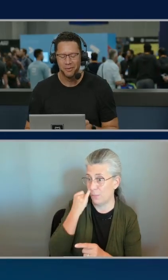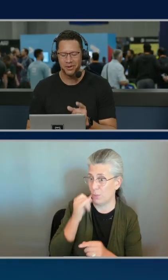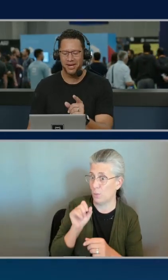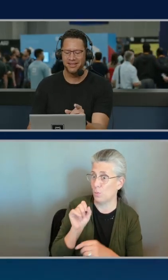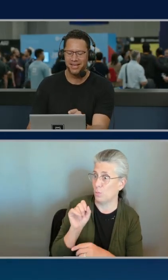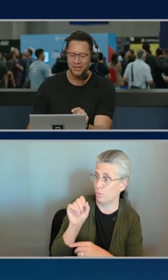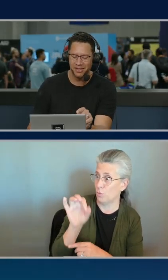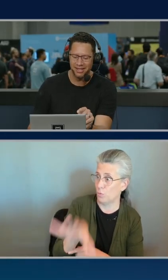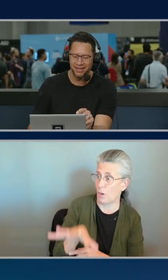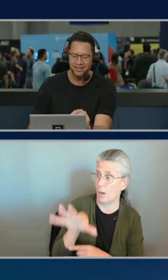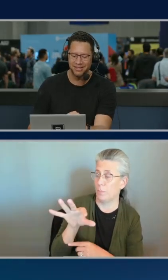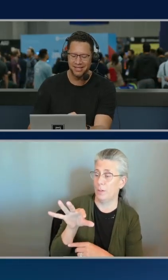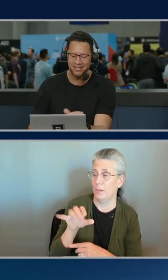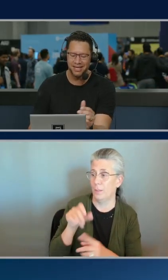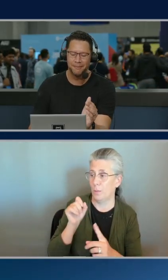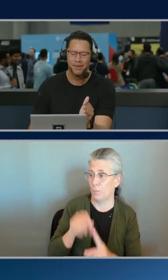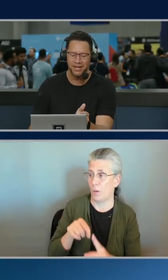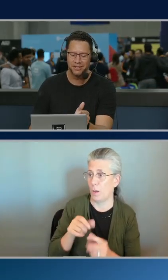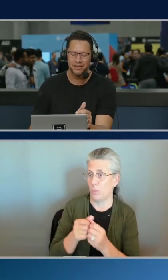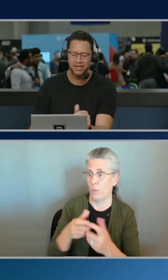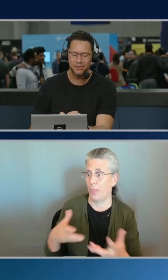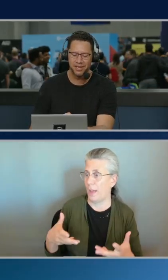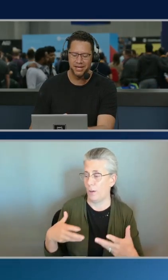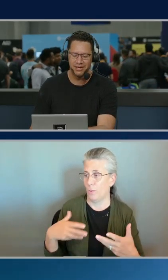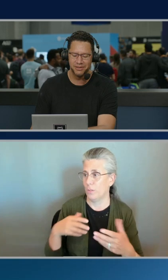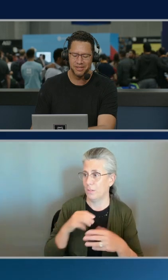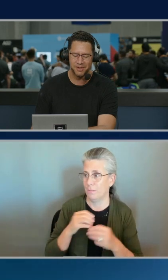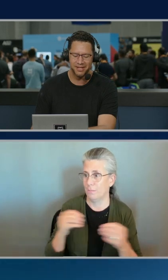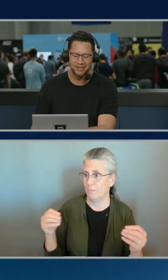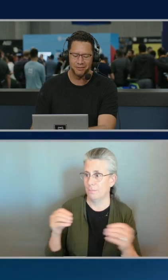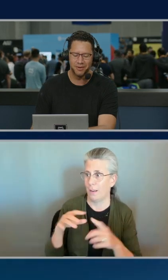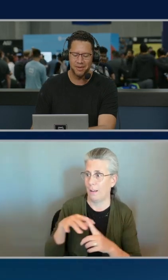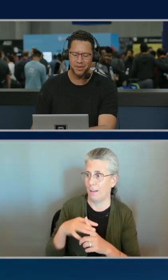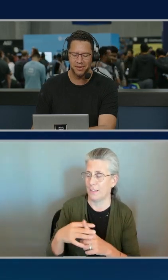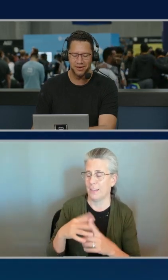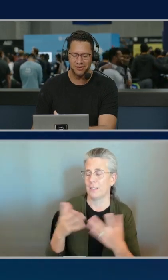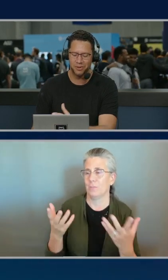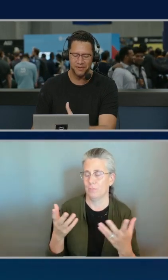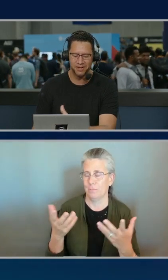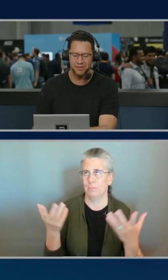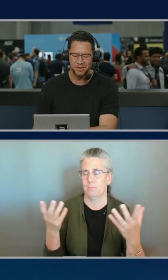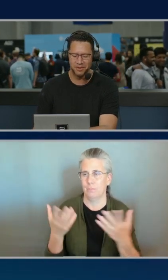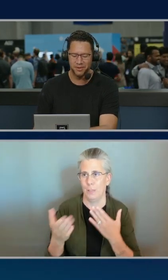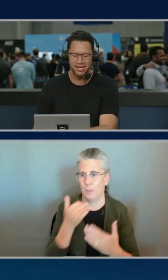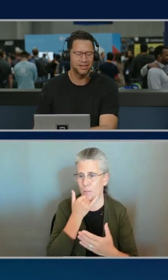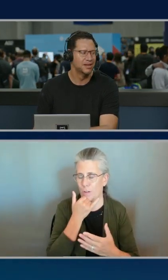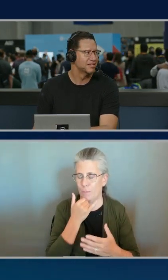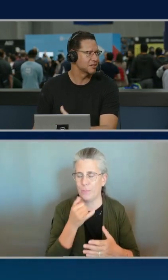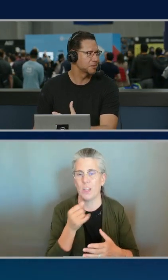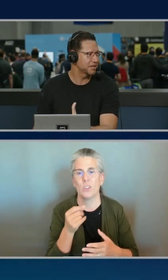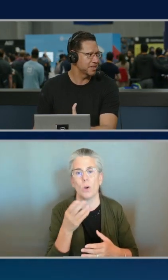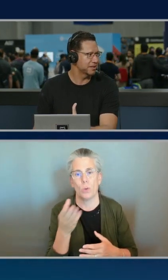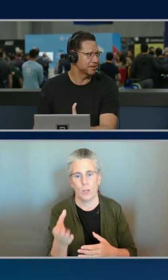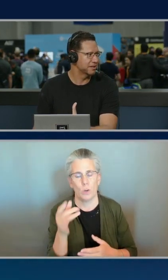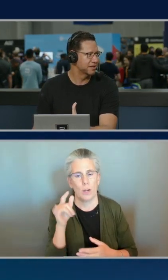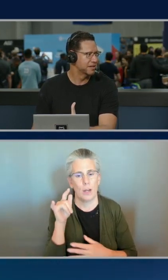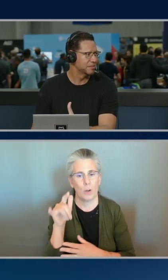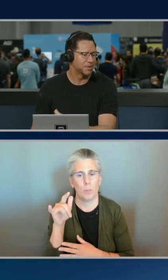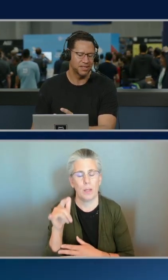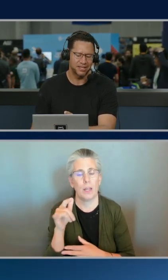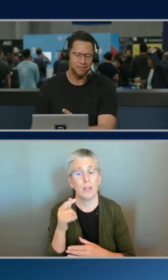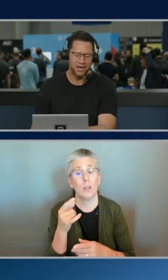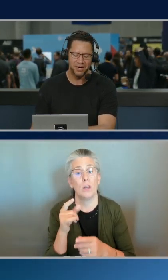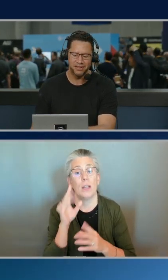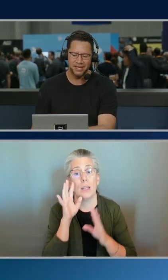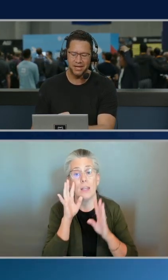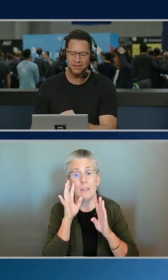So we'll go ahead and take a look at this and say, here's Claude 3 Haiku's response. The Wright brothers, Orville and Wilbur Wright. So it's pretty lengthy. That's right.